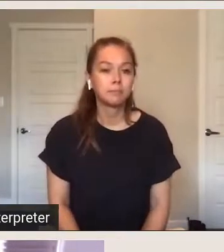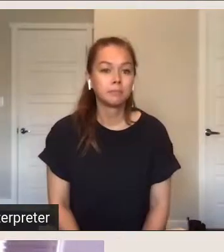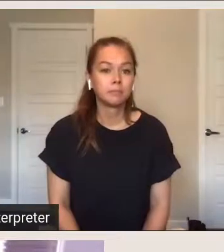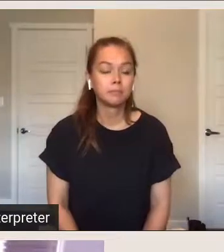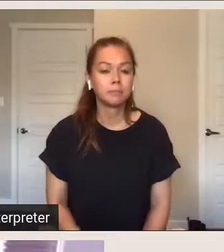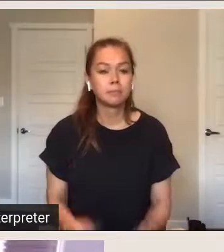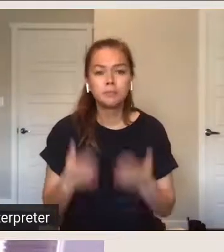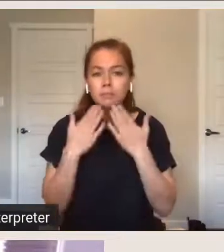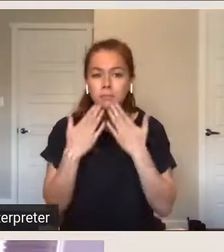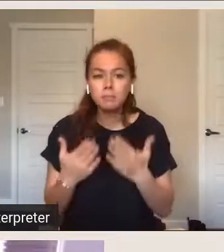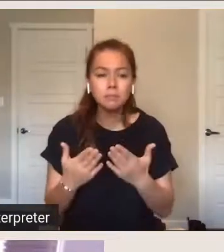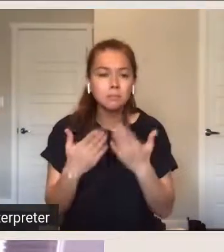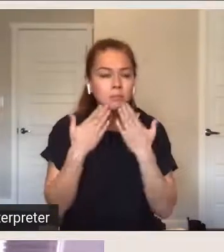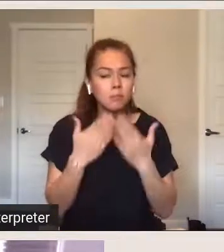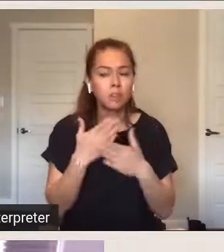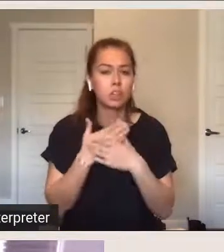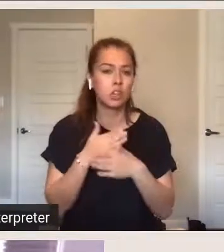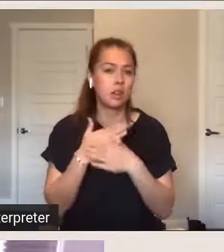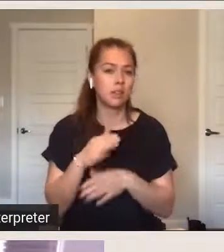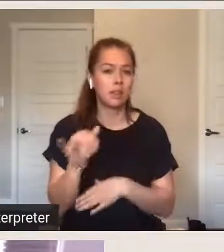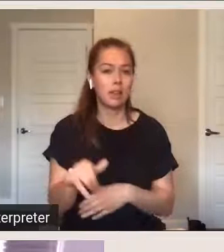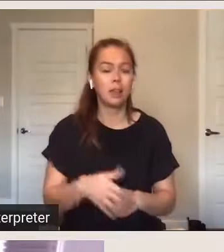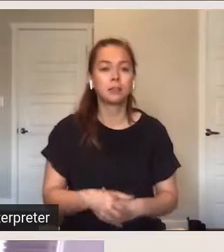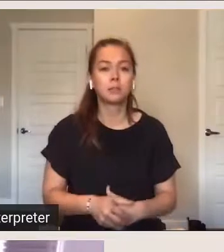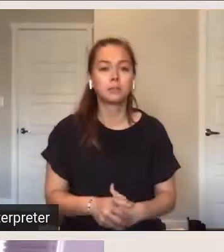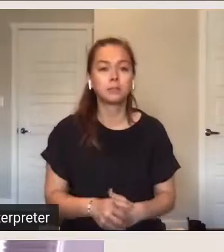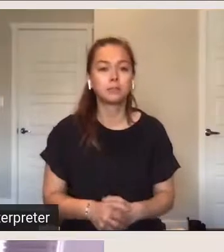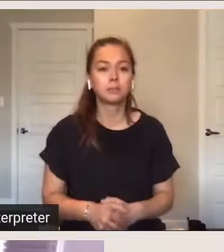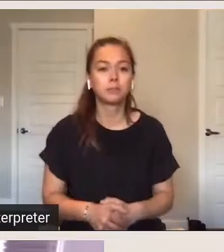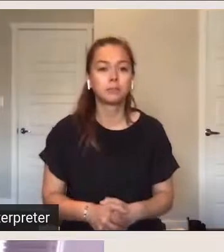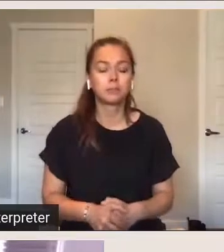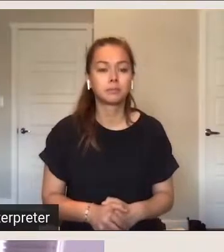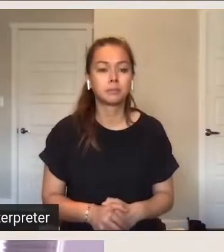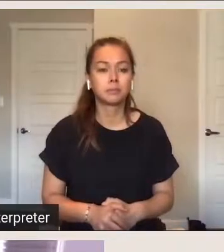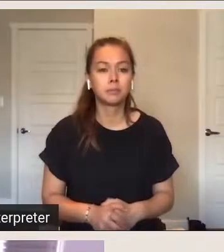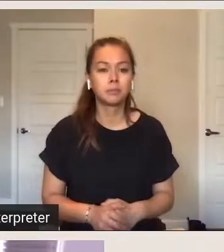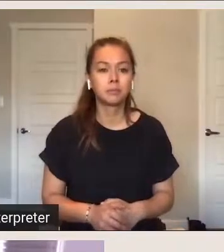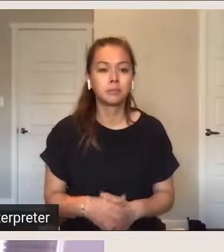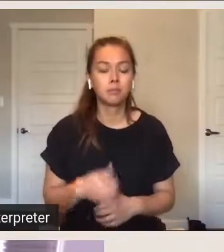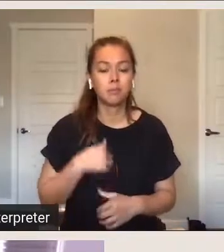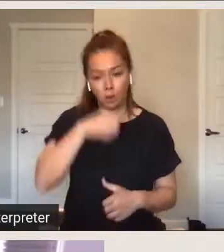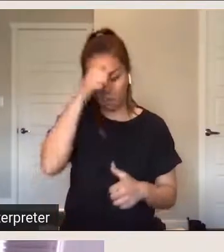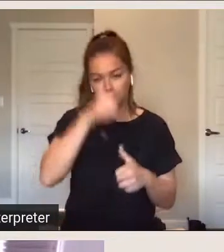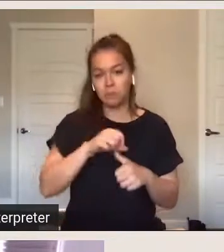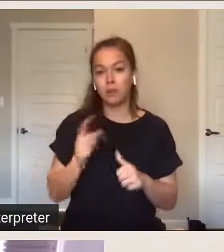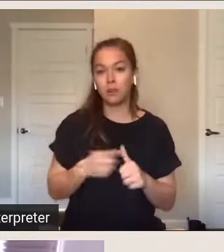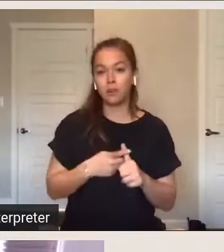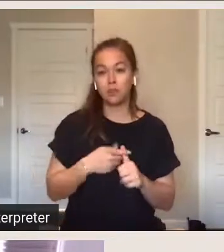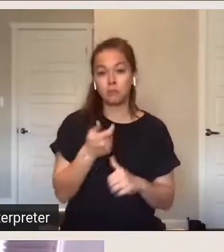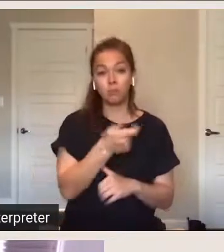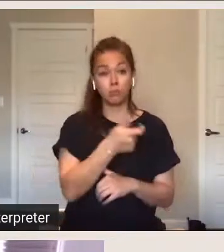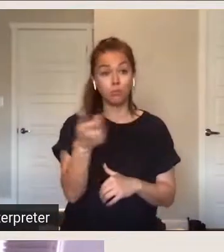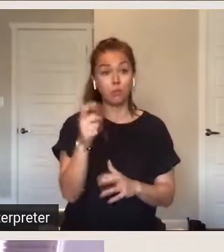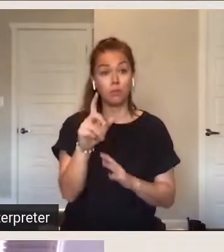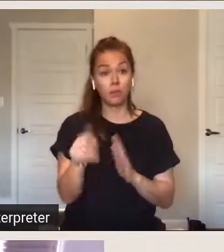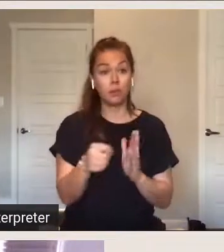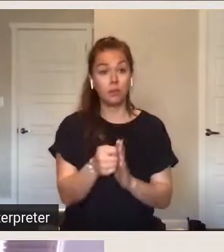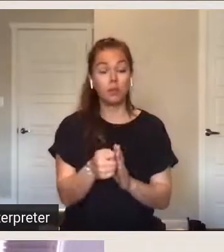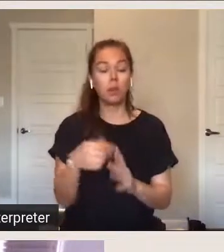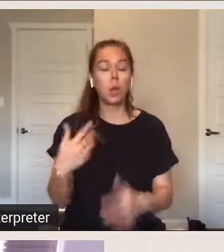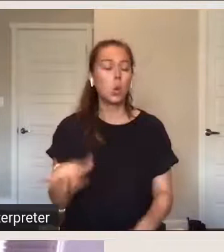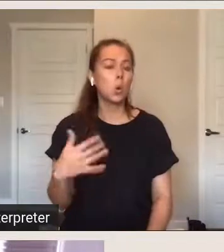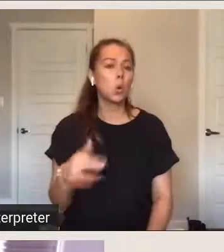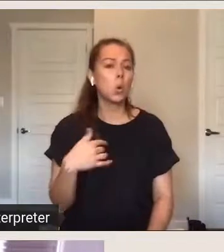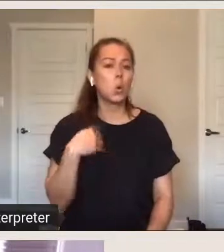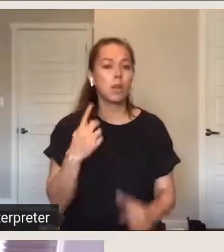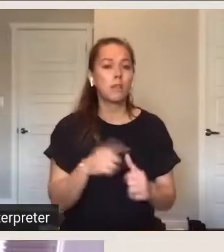say, like, I remember when I first saw the film and the first couple portrait just appears, it just like made